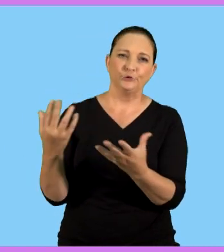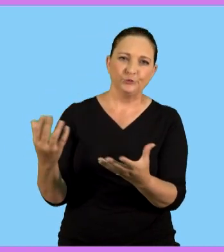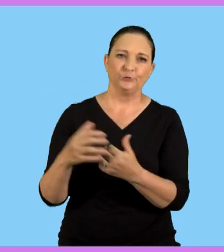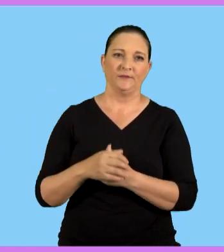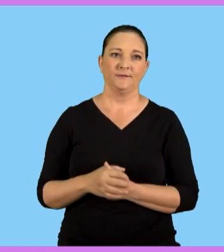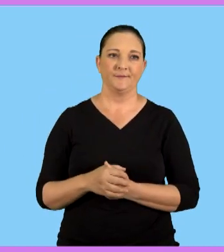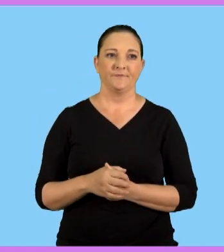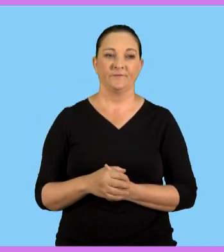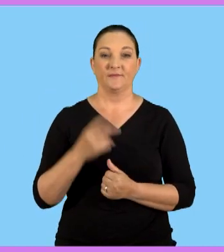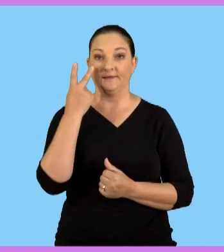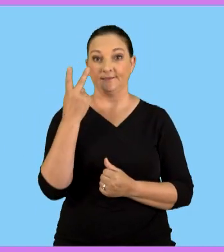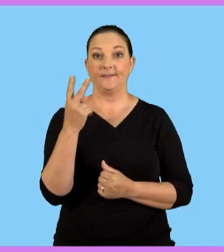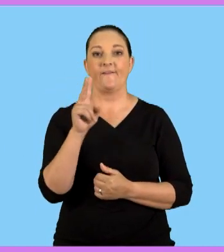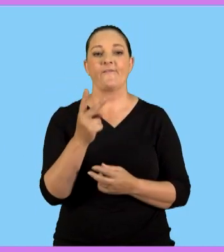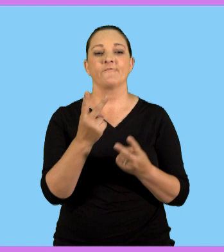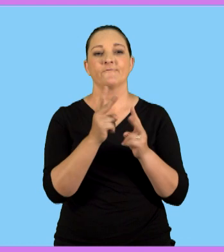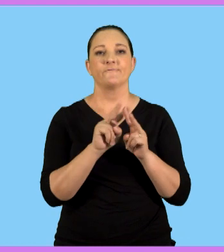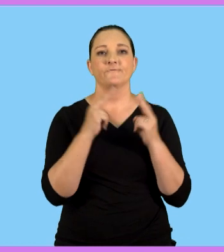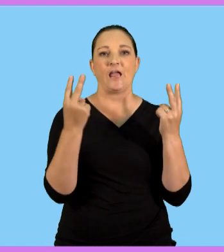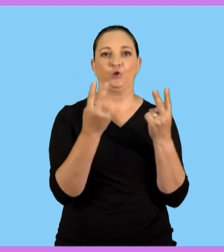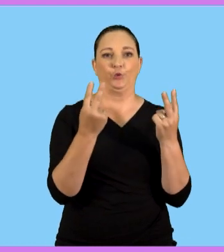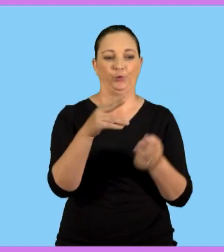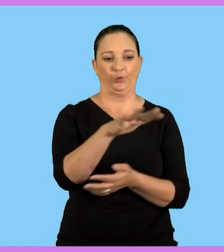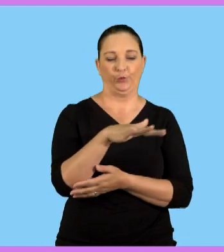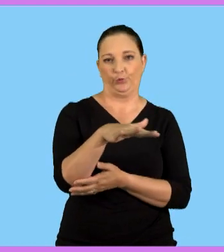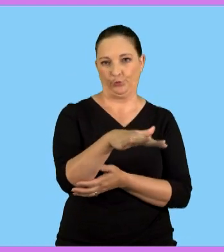see the first one, venue. We budgeted